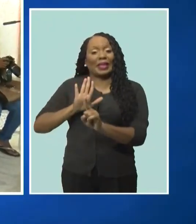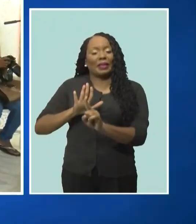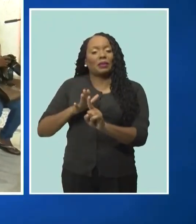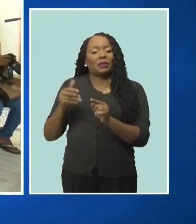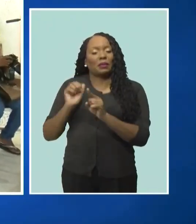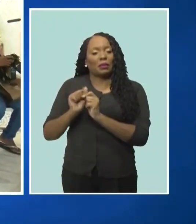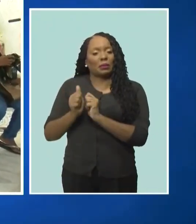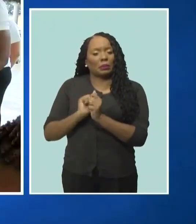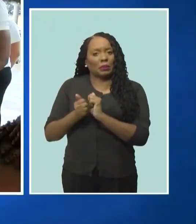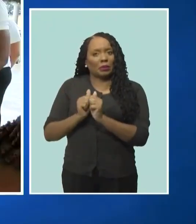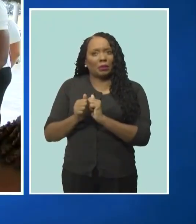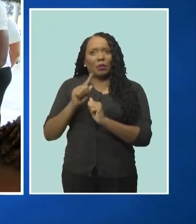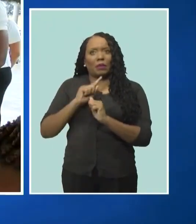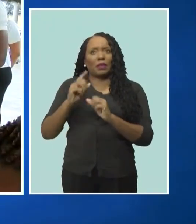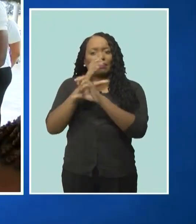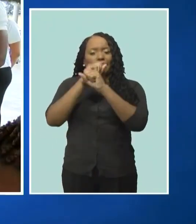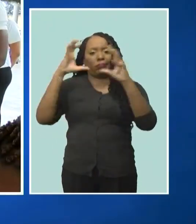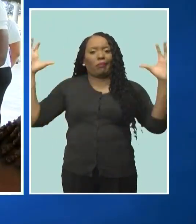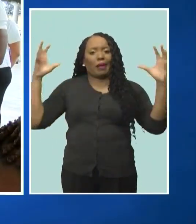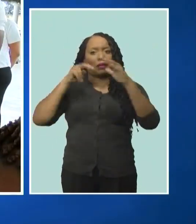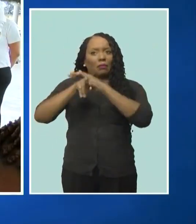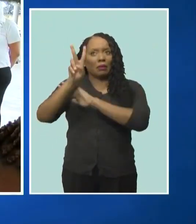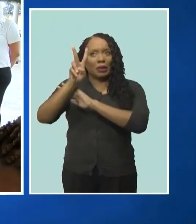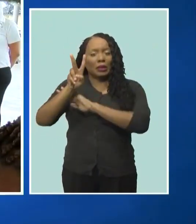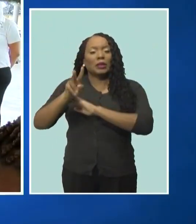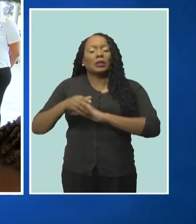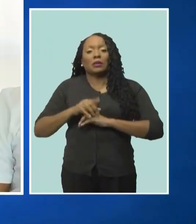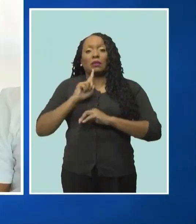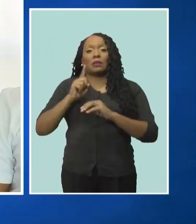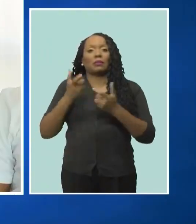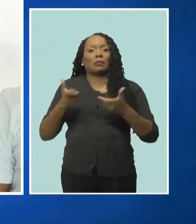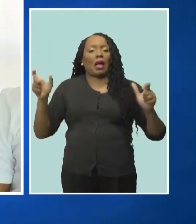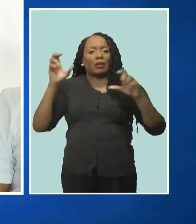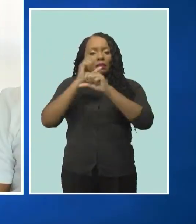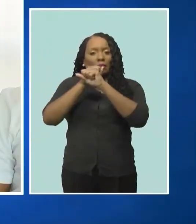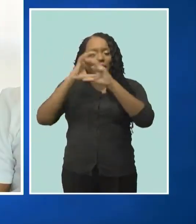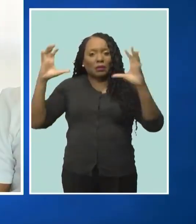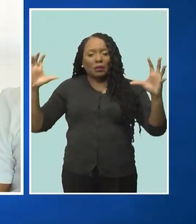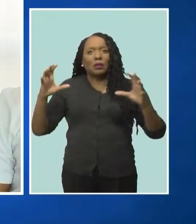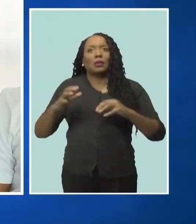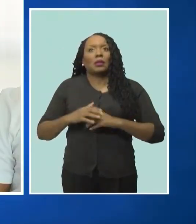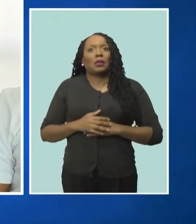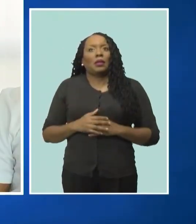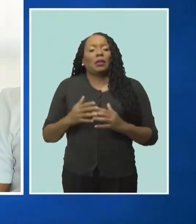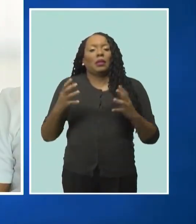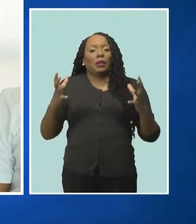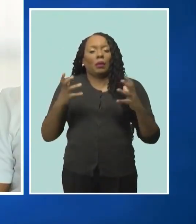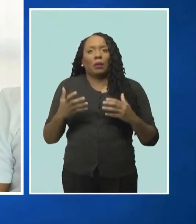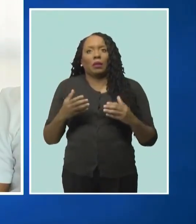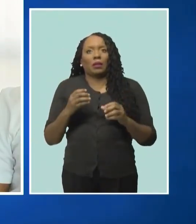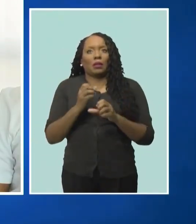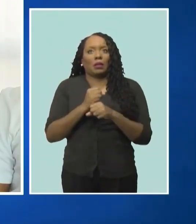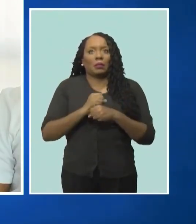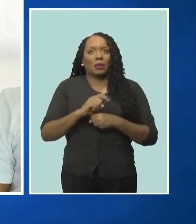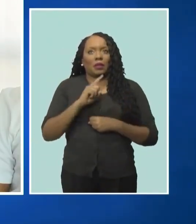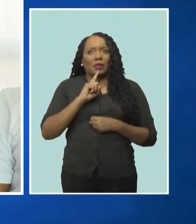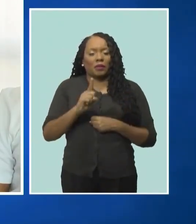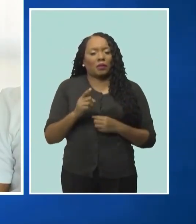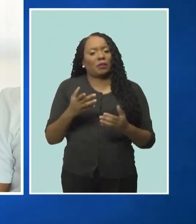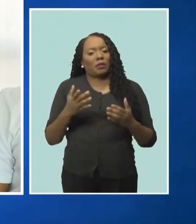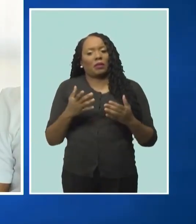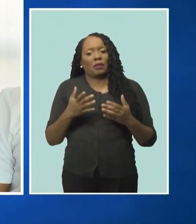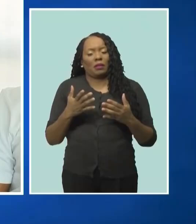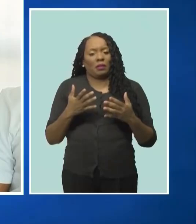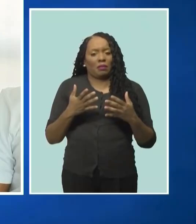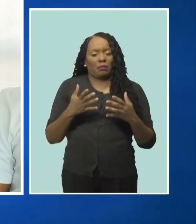a big vision of the founding fathers was the fact that they wanted to promote the conservation of billfish, and this